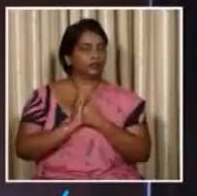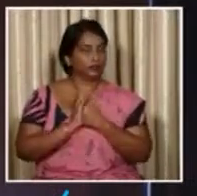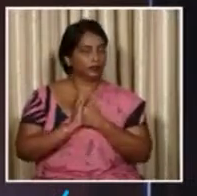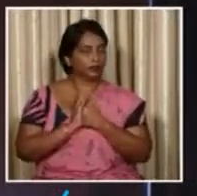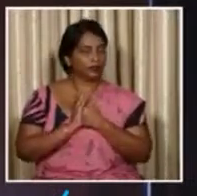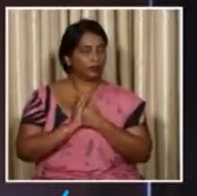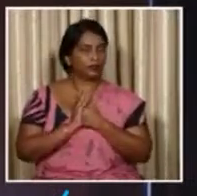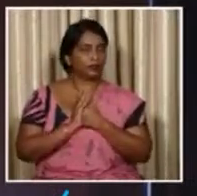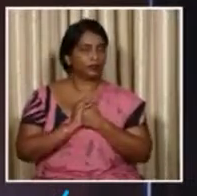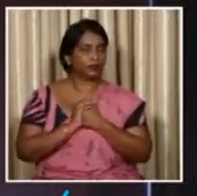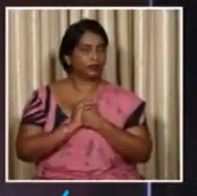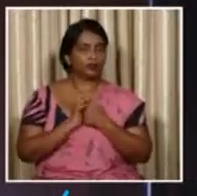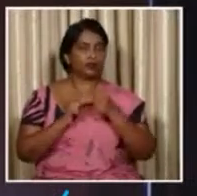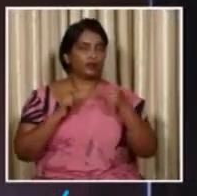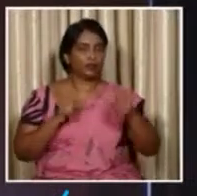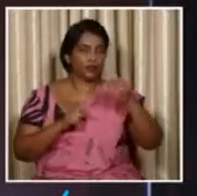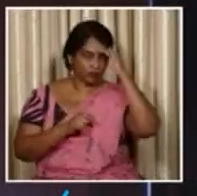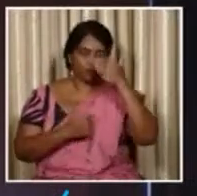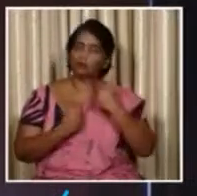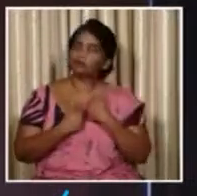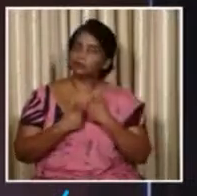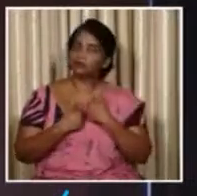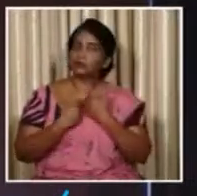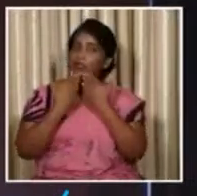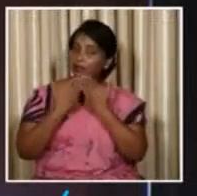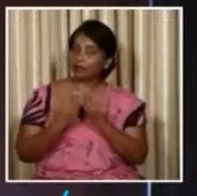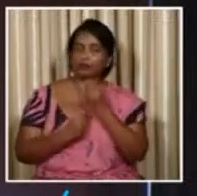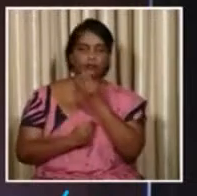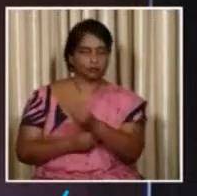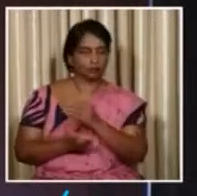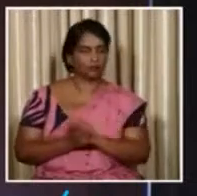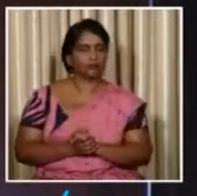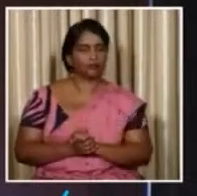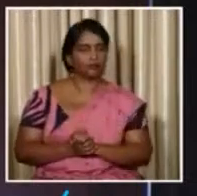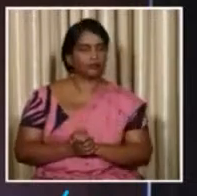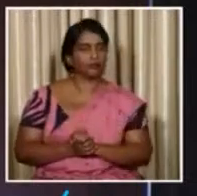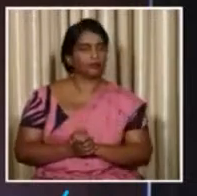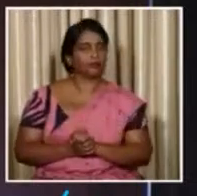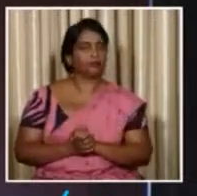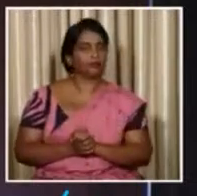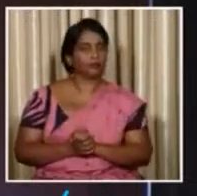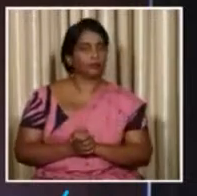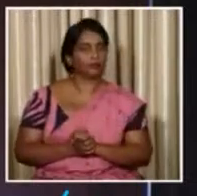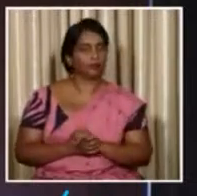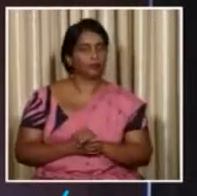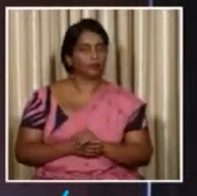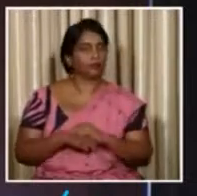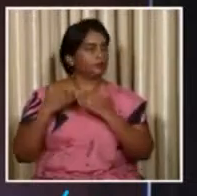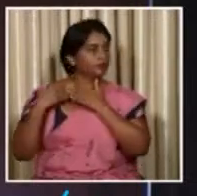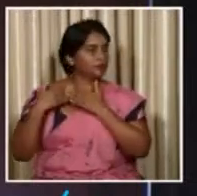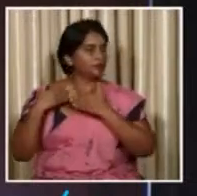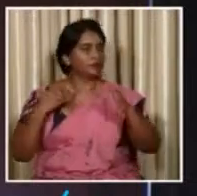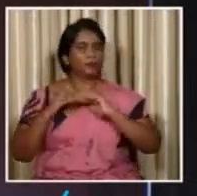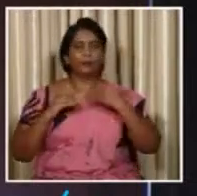remarkable achievements. Firstly, after a long time, he has managed to unite the entire opposition in opposing the budget,